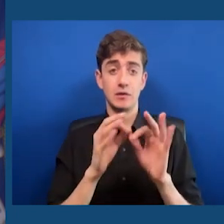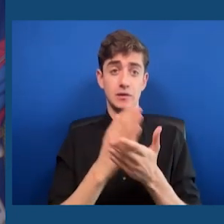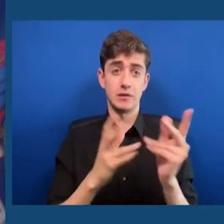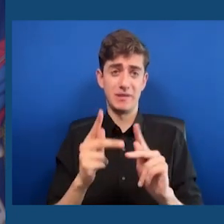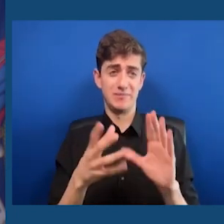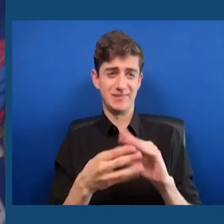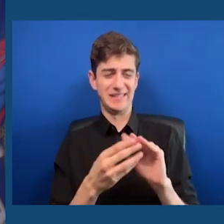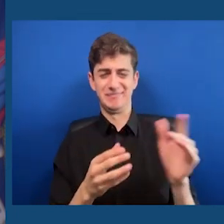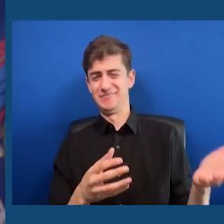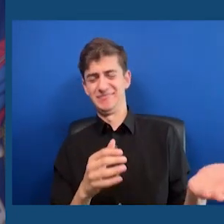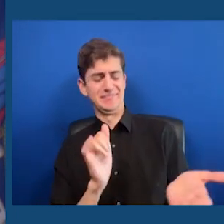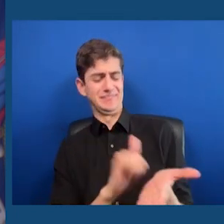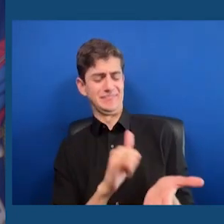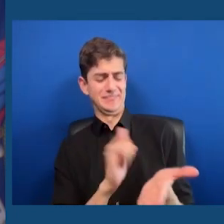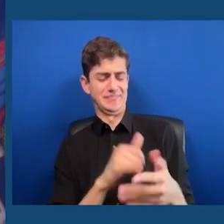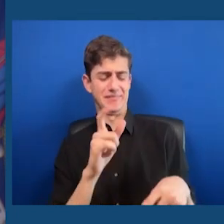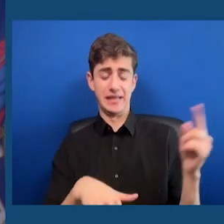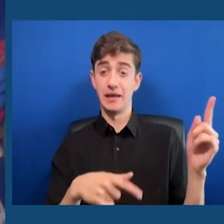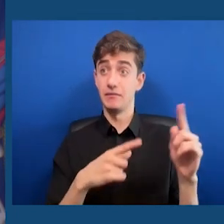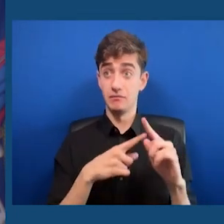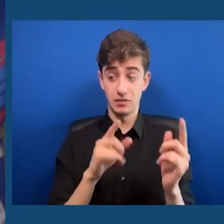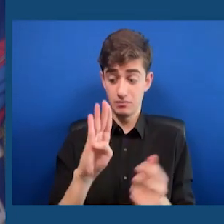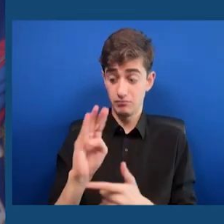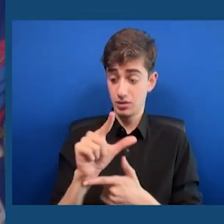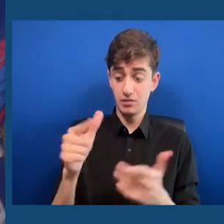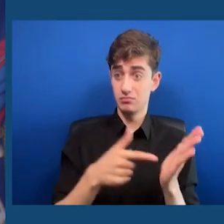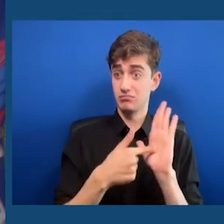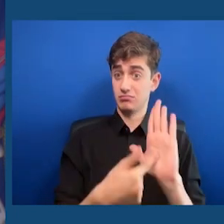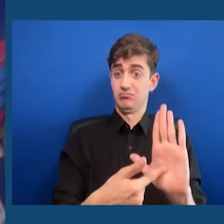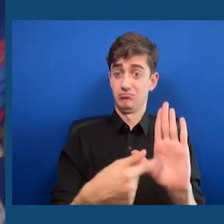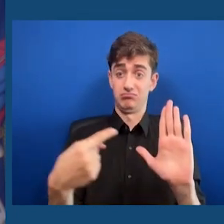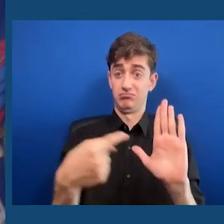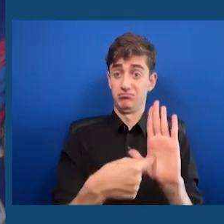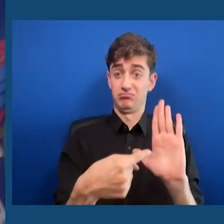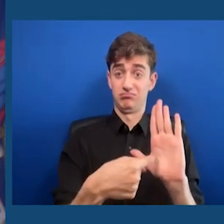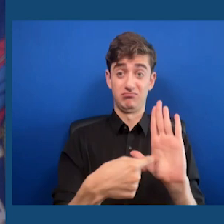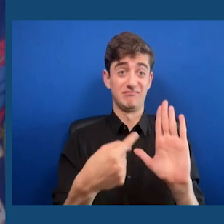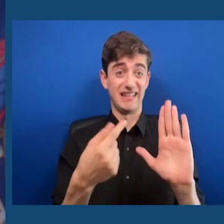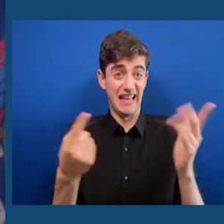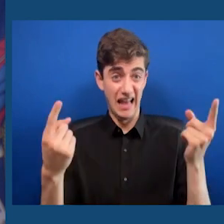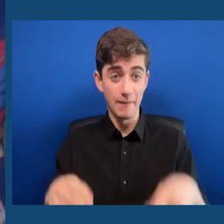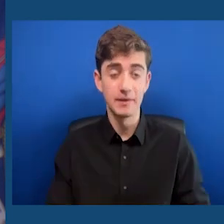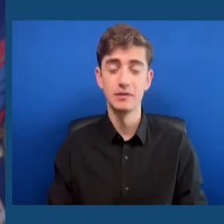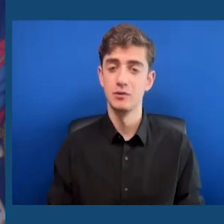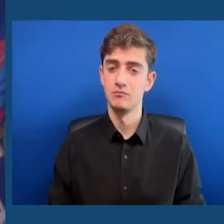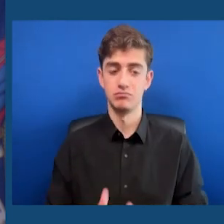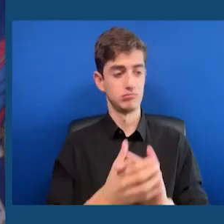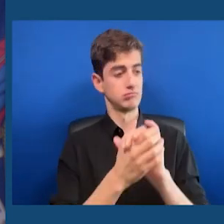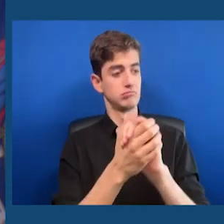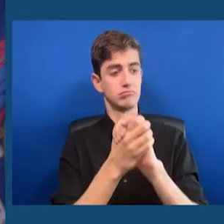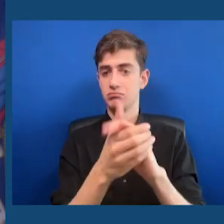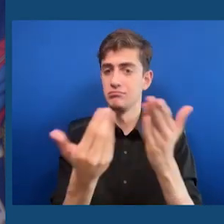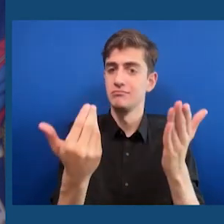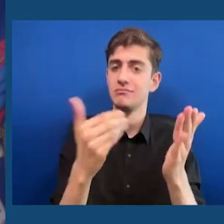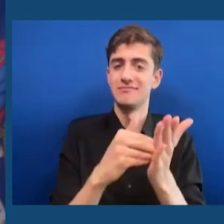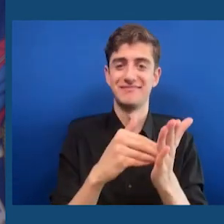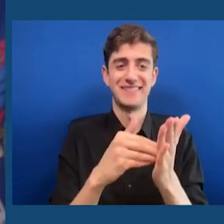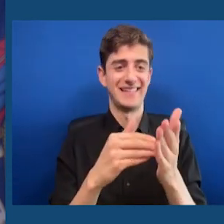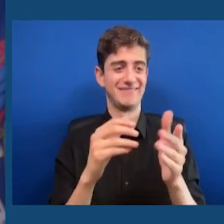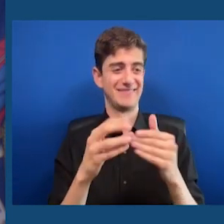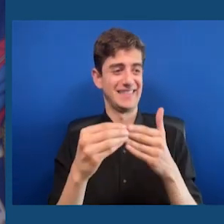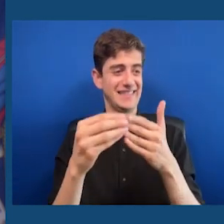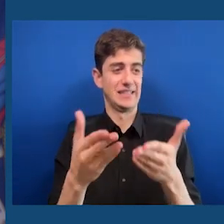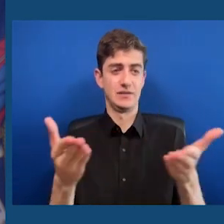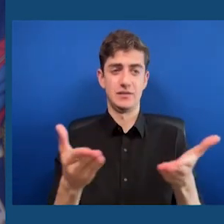possible, and yet we did. And again, I congratulate everyone in the legislature and our leaders for helping us get to where we are today.